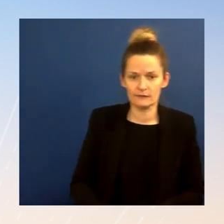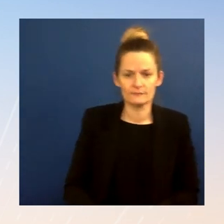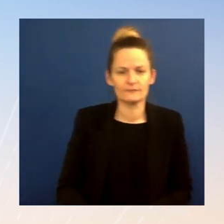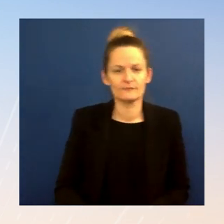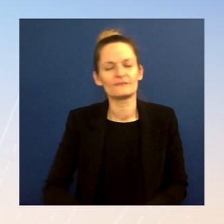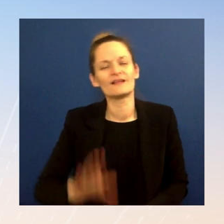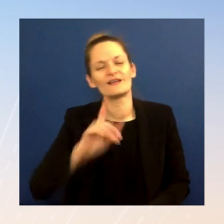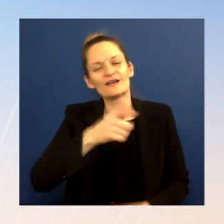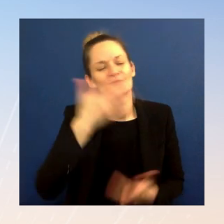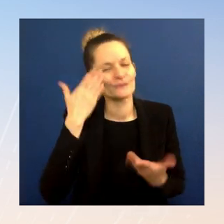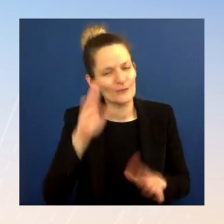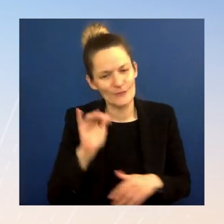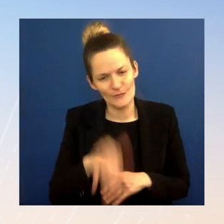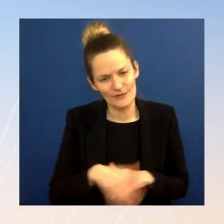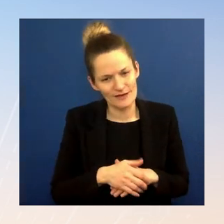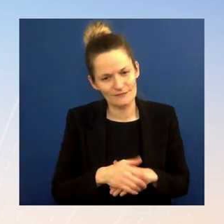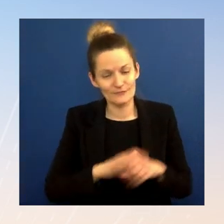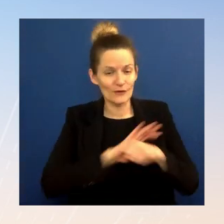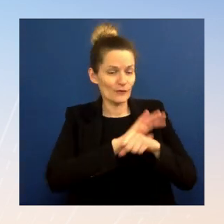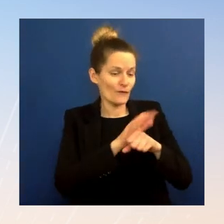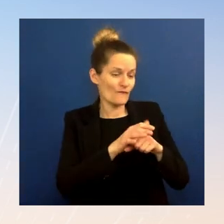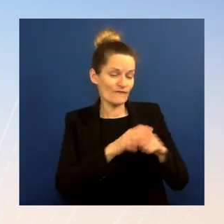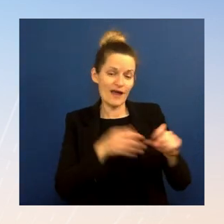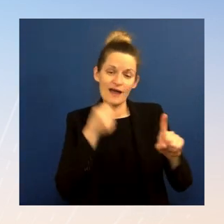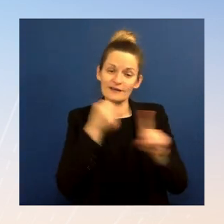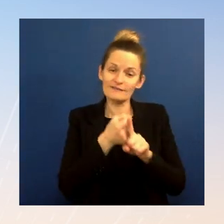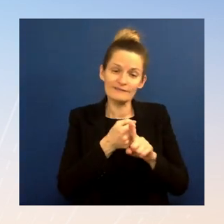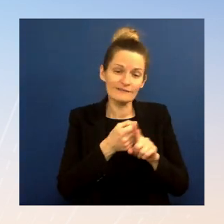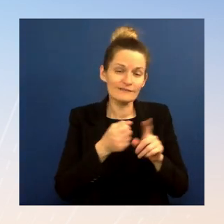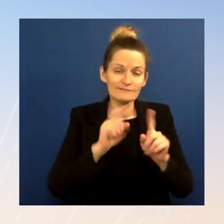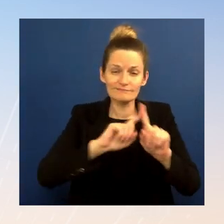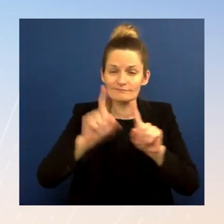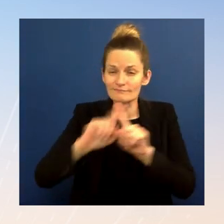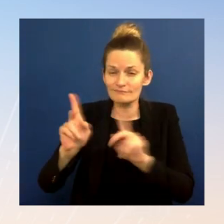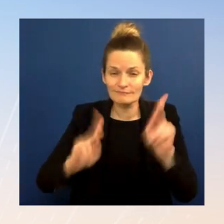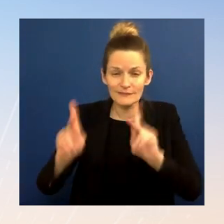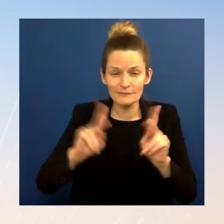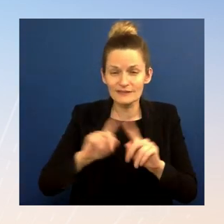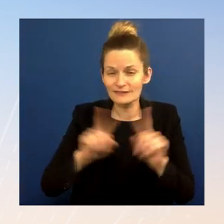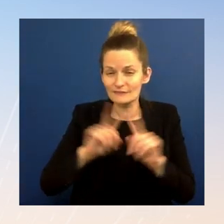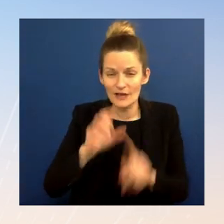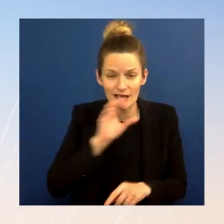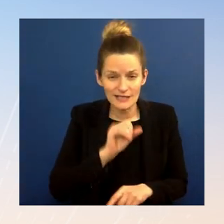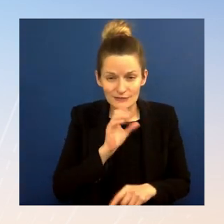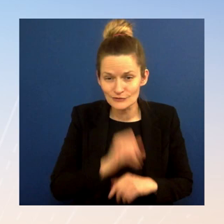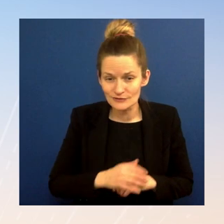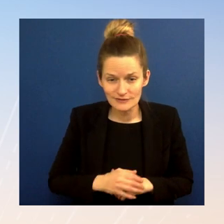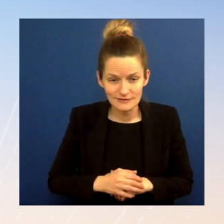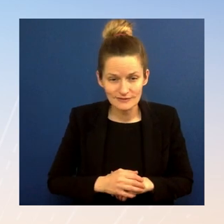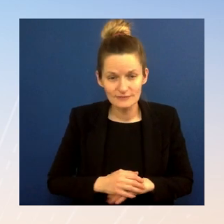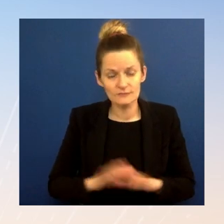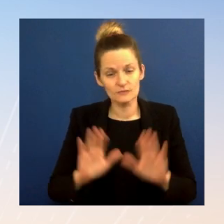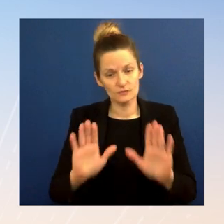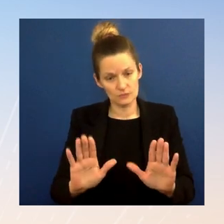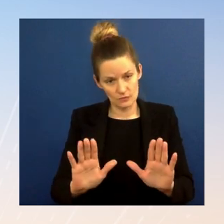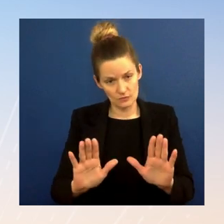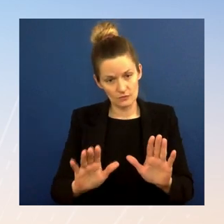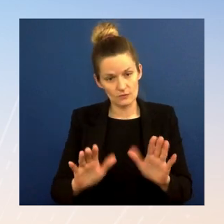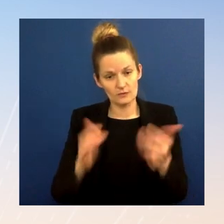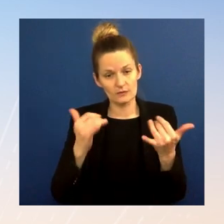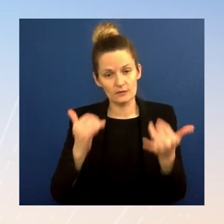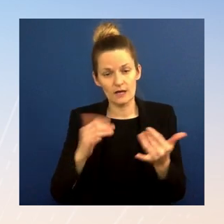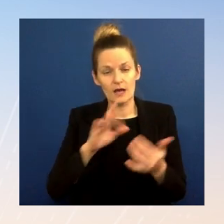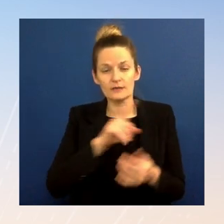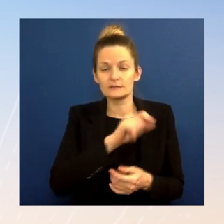of all ages and a range of, but when we take what we do here, Jen, is not exactly as you said, so I wouldn't agree with your description there. I